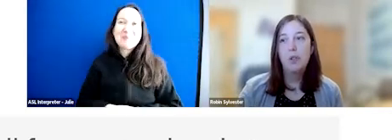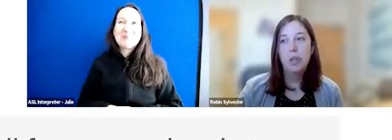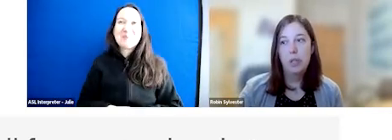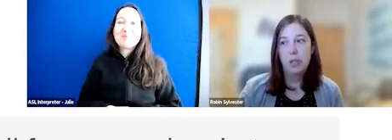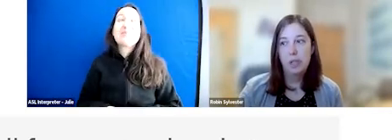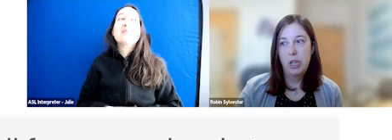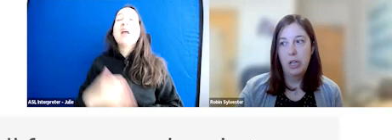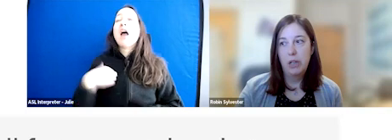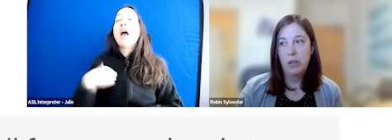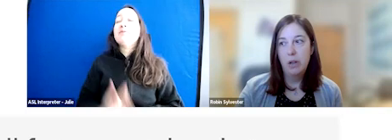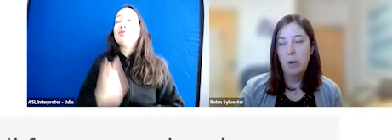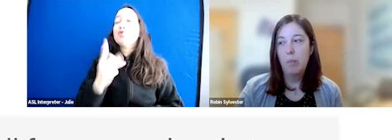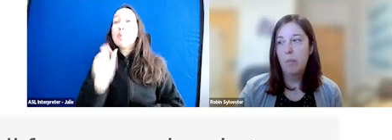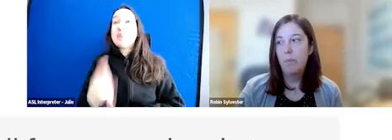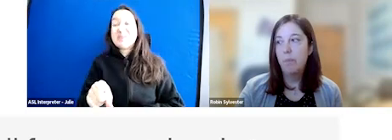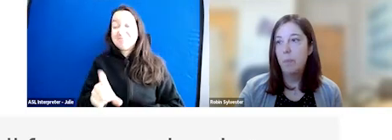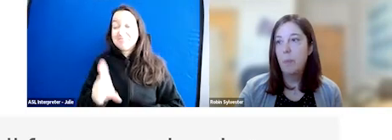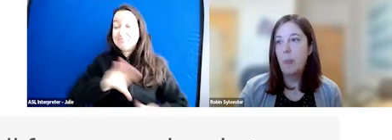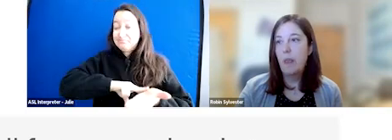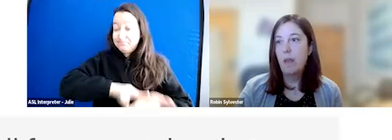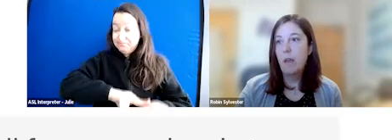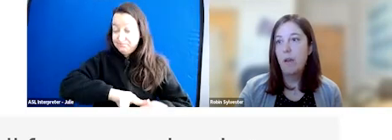I have 2 questions to check in.